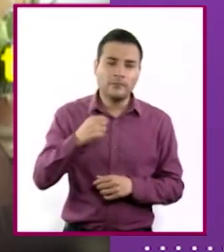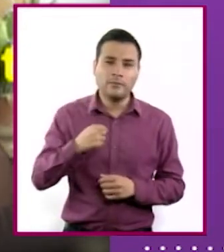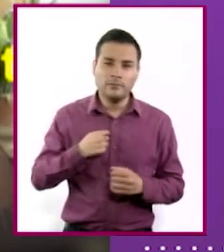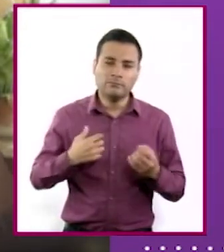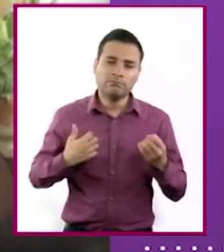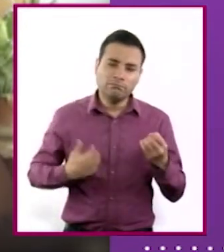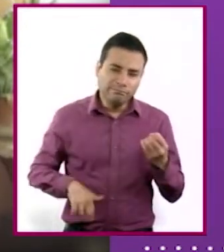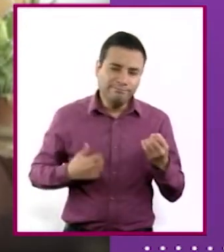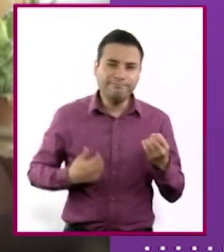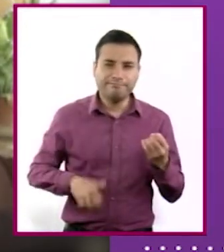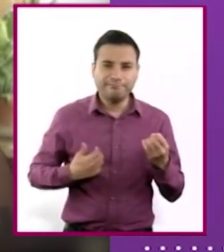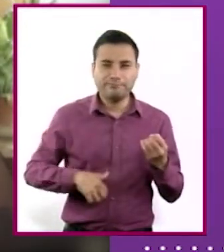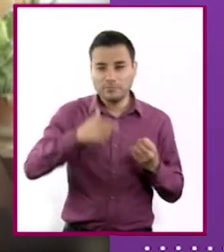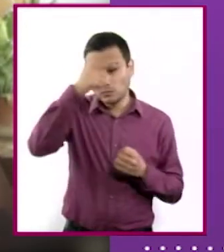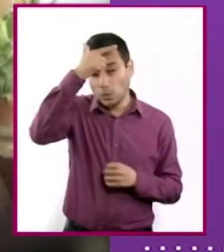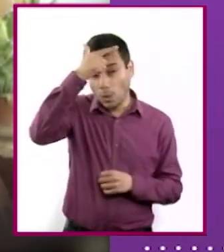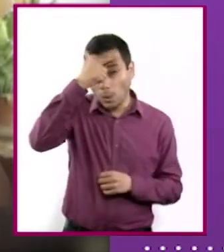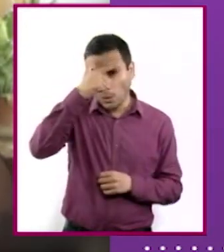all night.